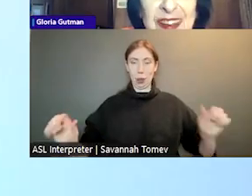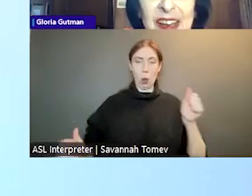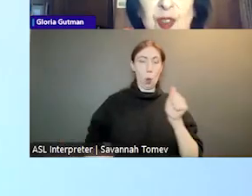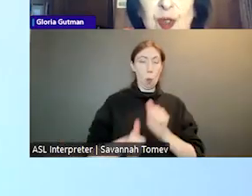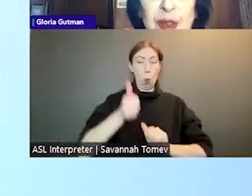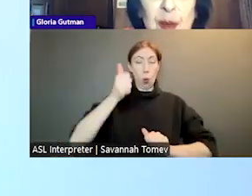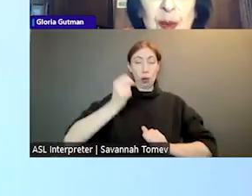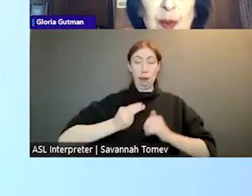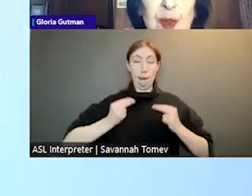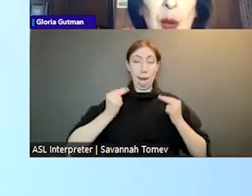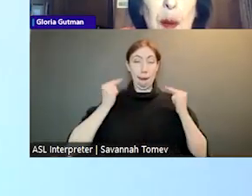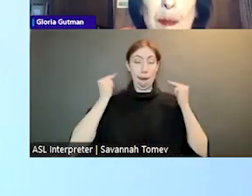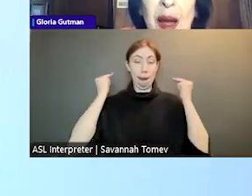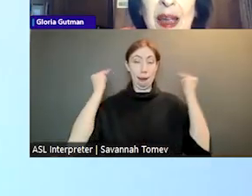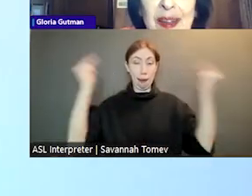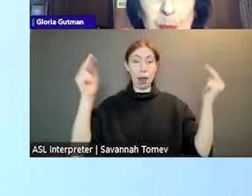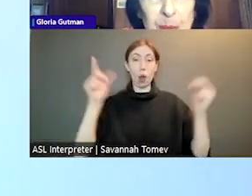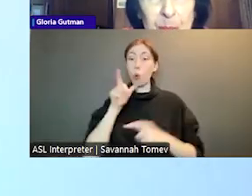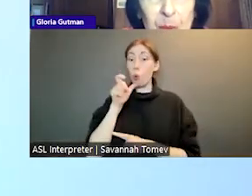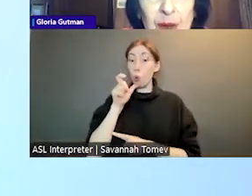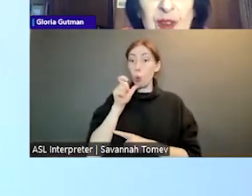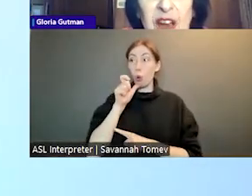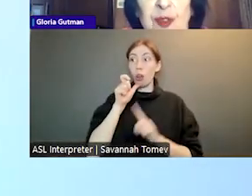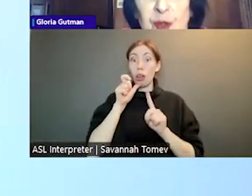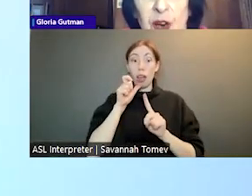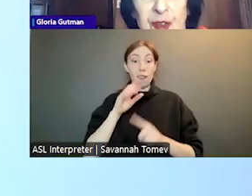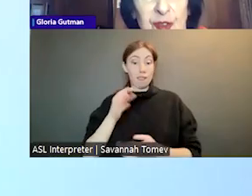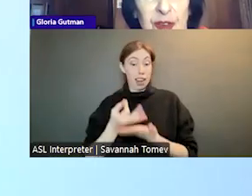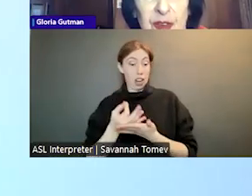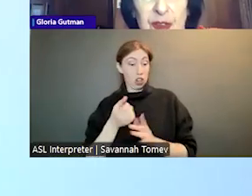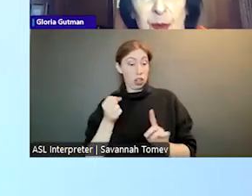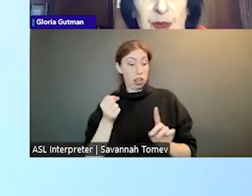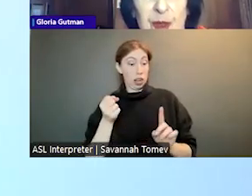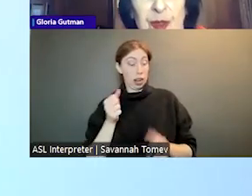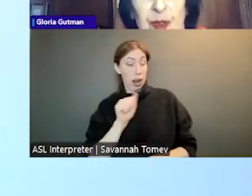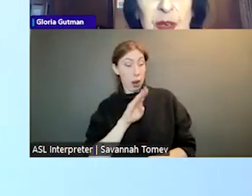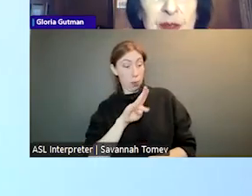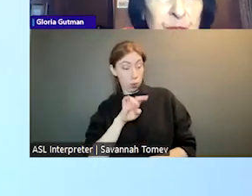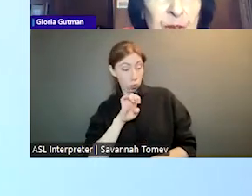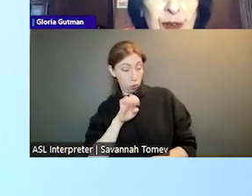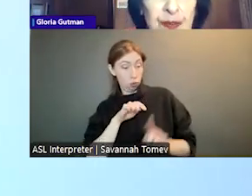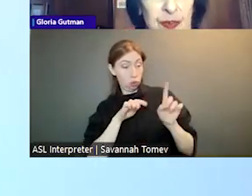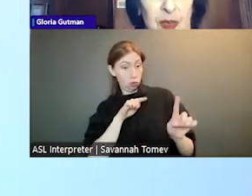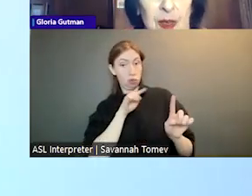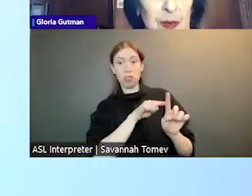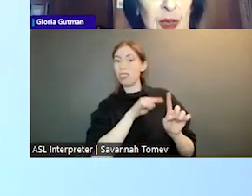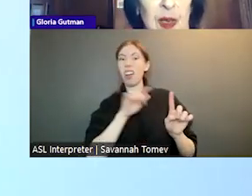being financially abused by other people, not just the traditional kinds